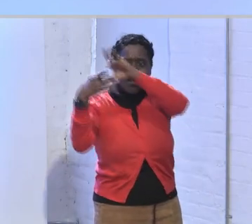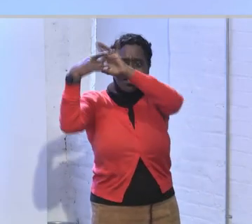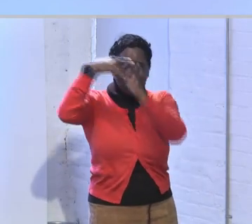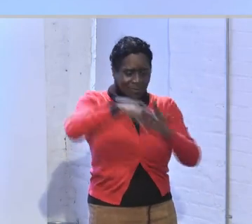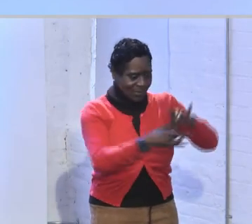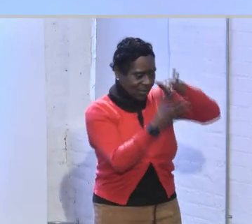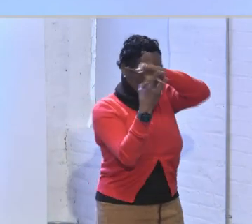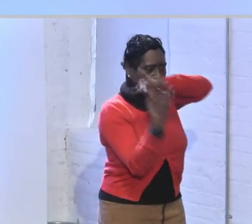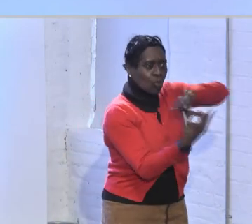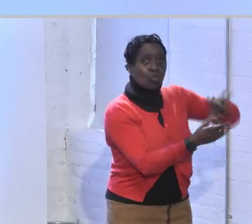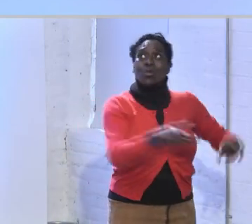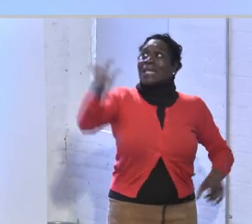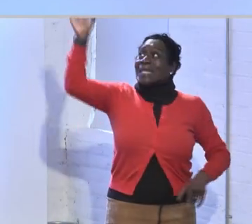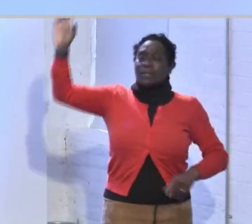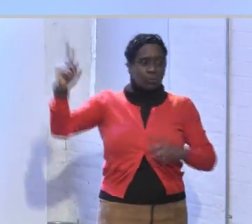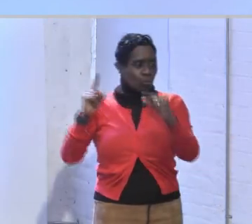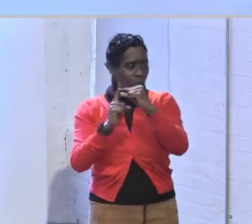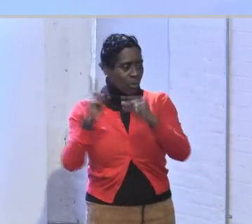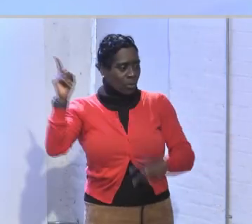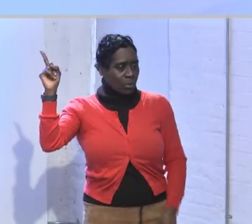lens of God's word,